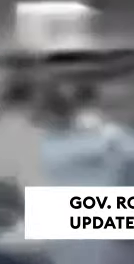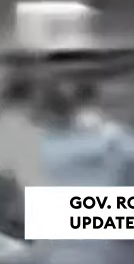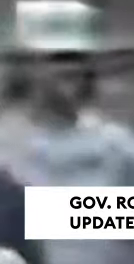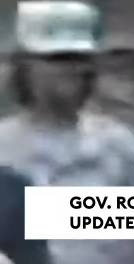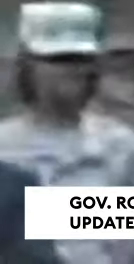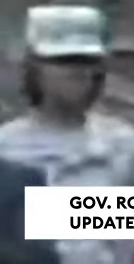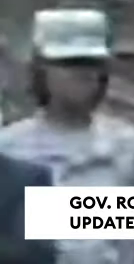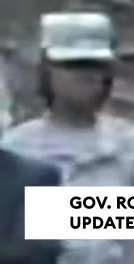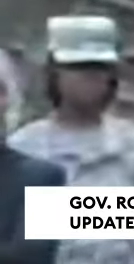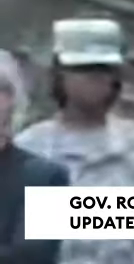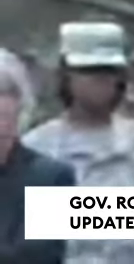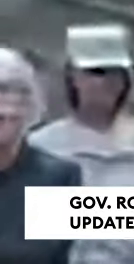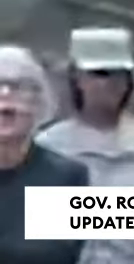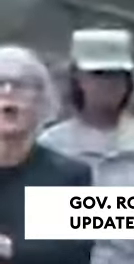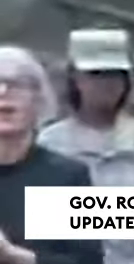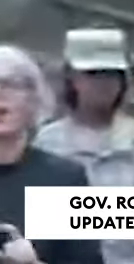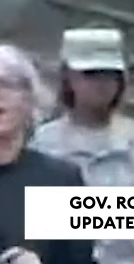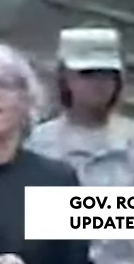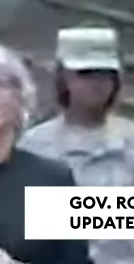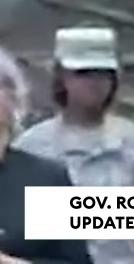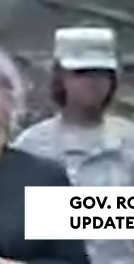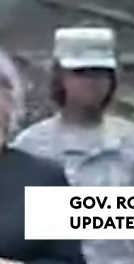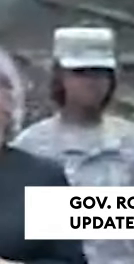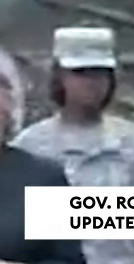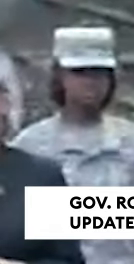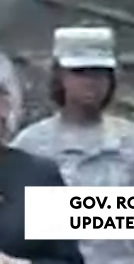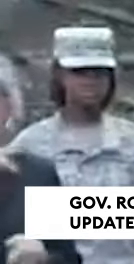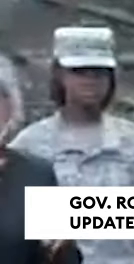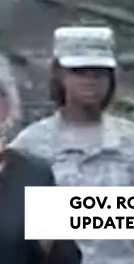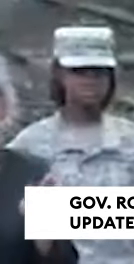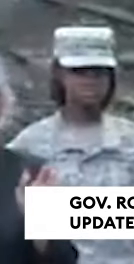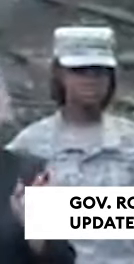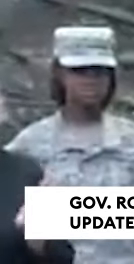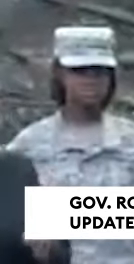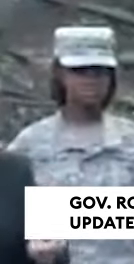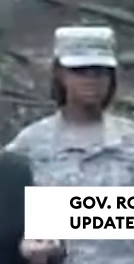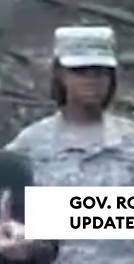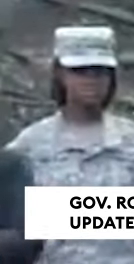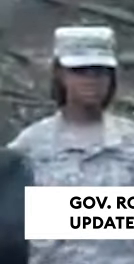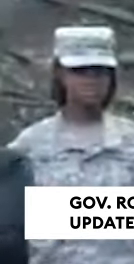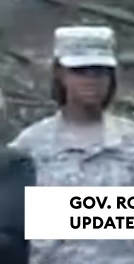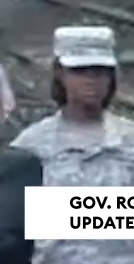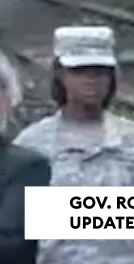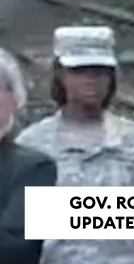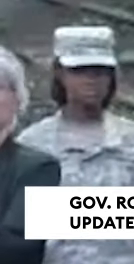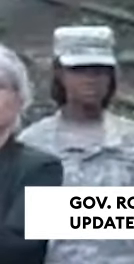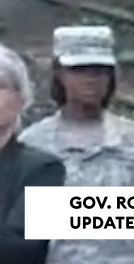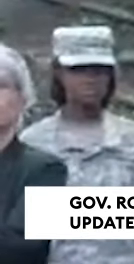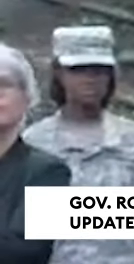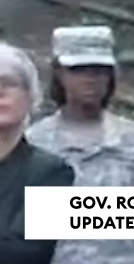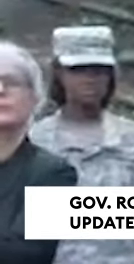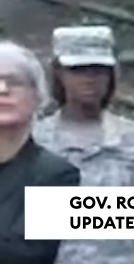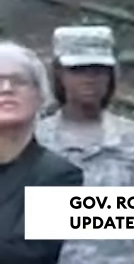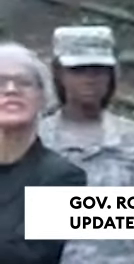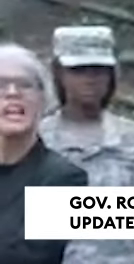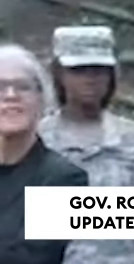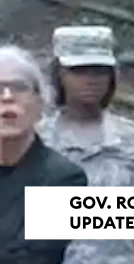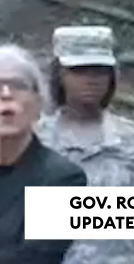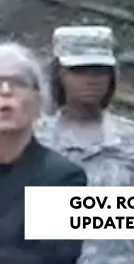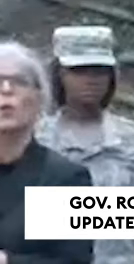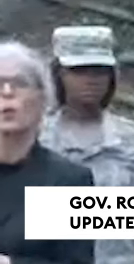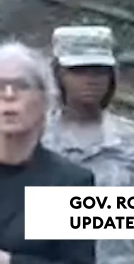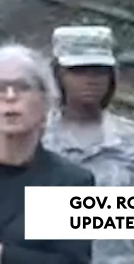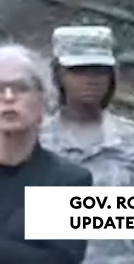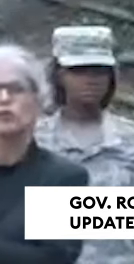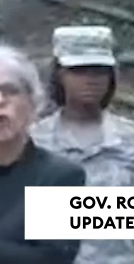Senator Corey Simon, Representative Schoaf, CFO Petronas, County Chairman Jamie English, and then behind